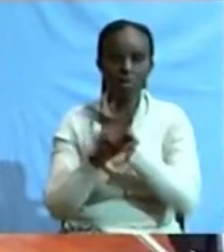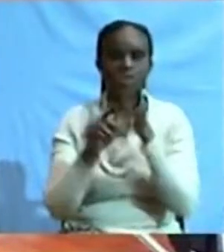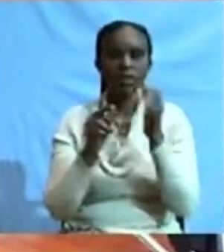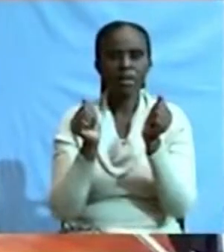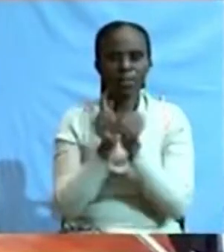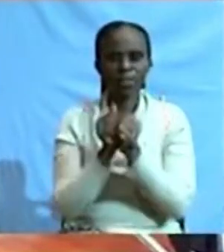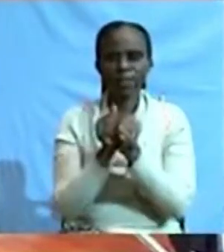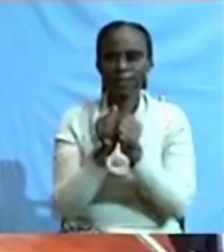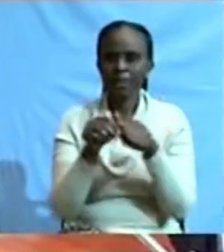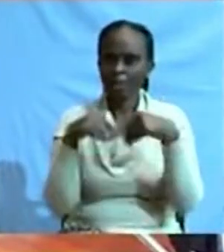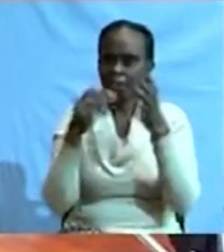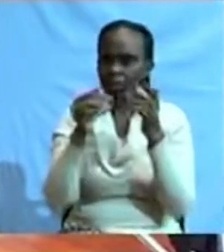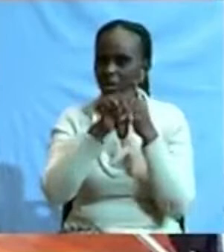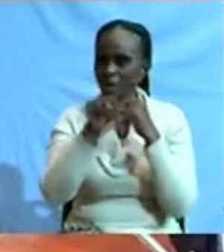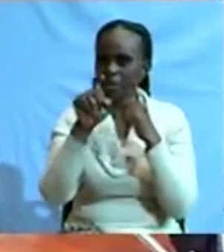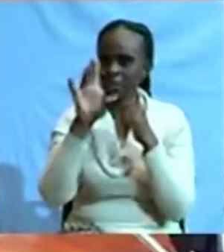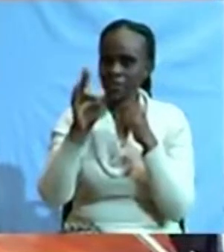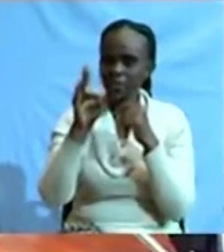a